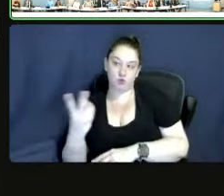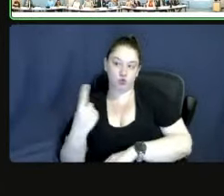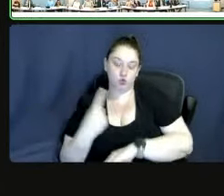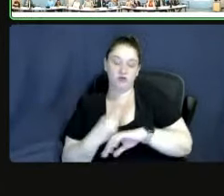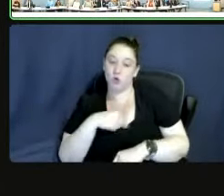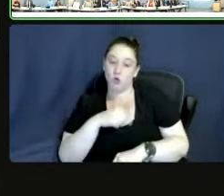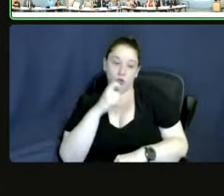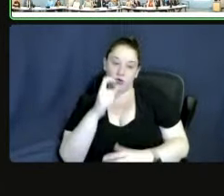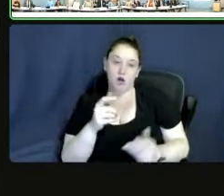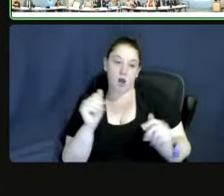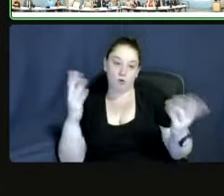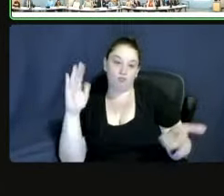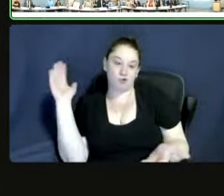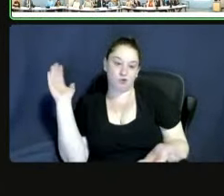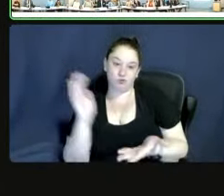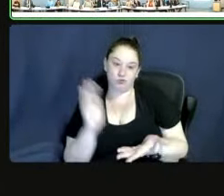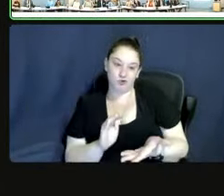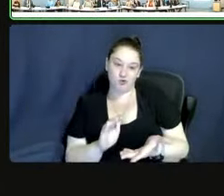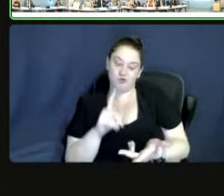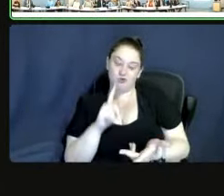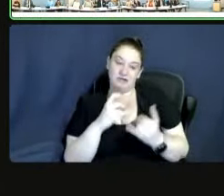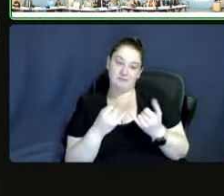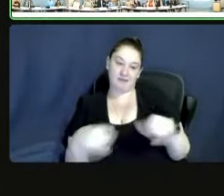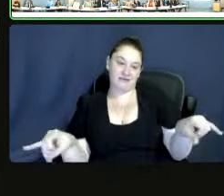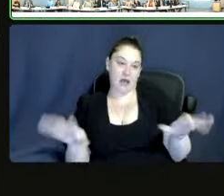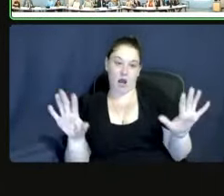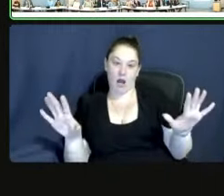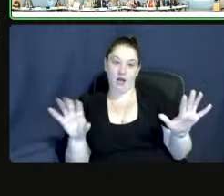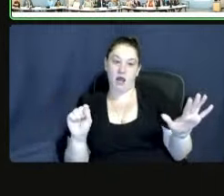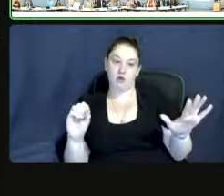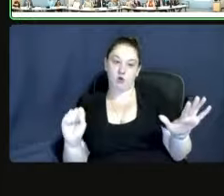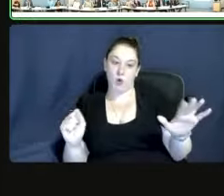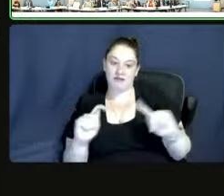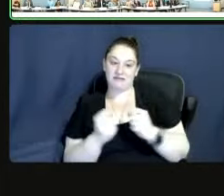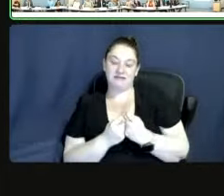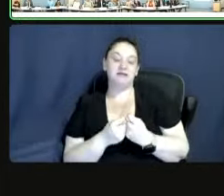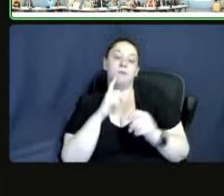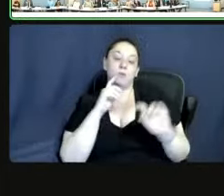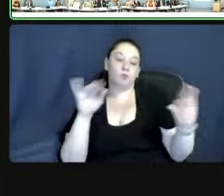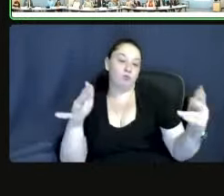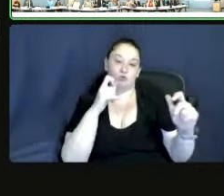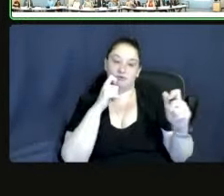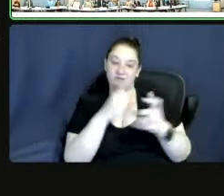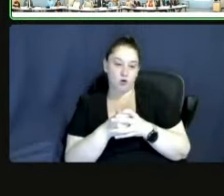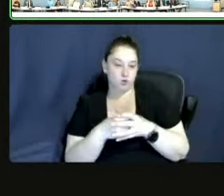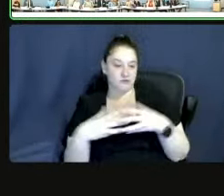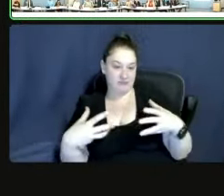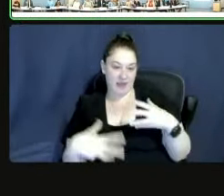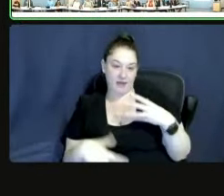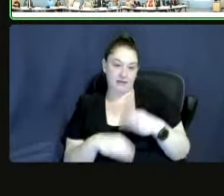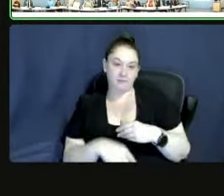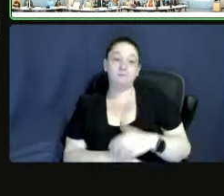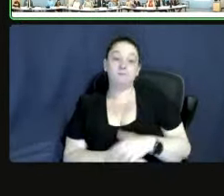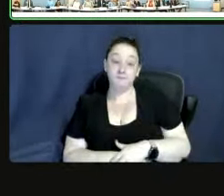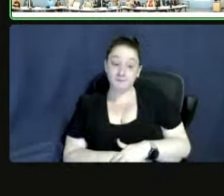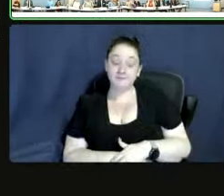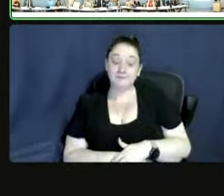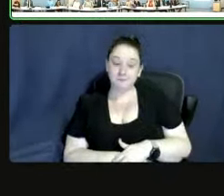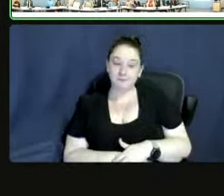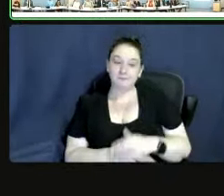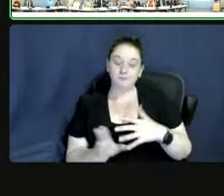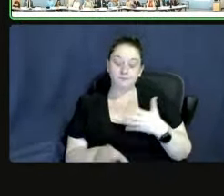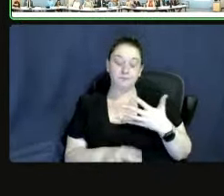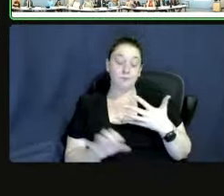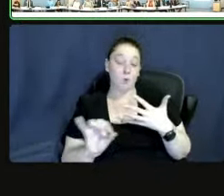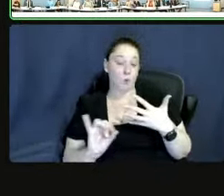reduce the baseline SOS team we currently have, we're proposing not to expand it. In addition,